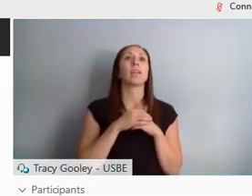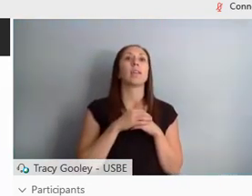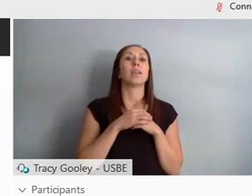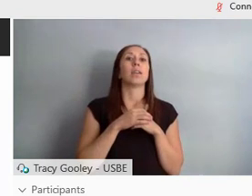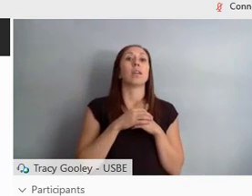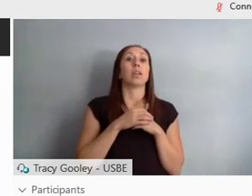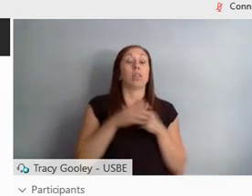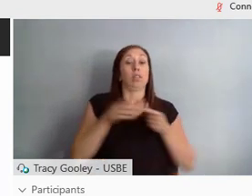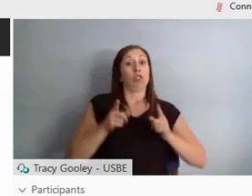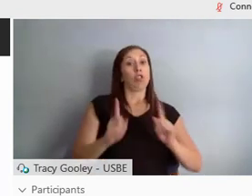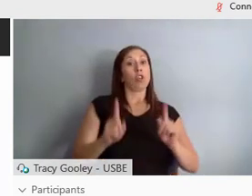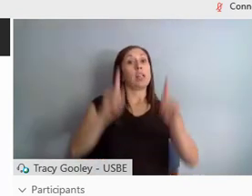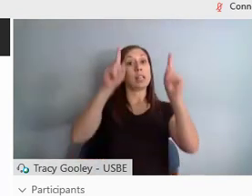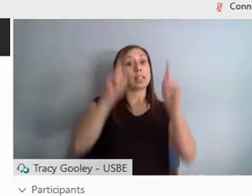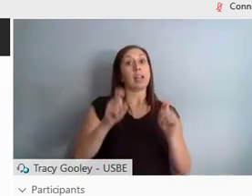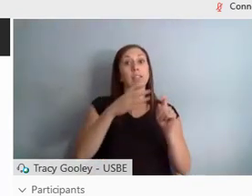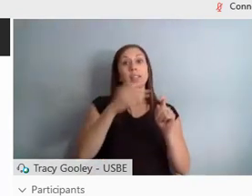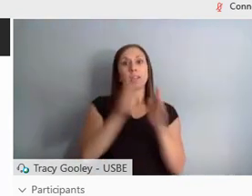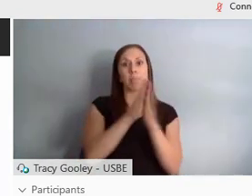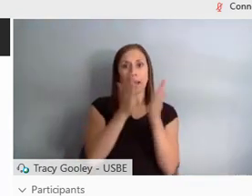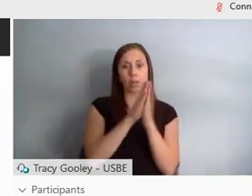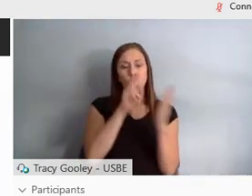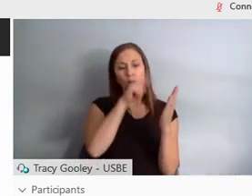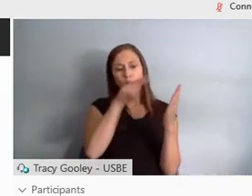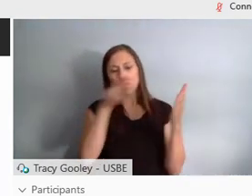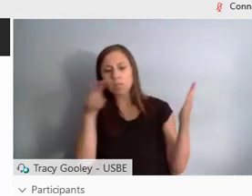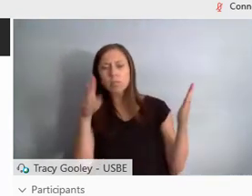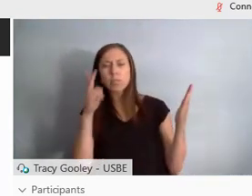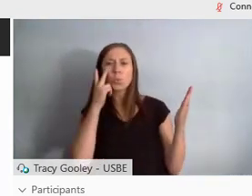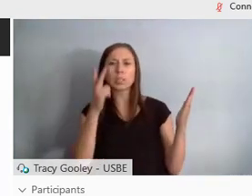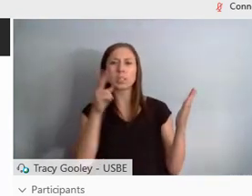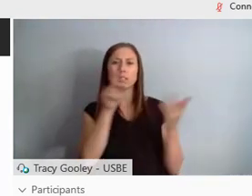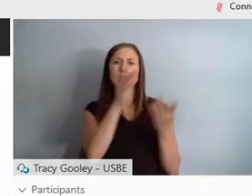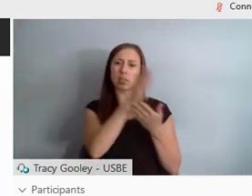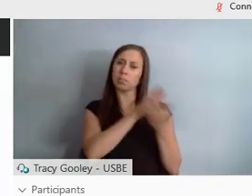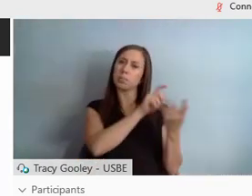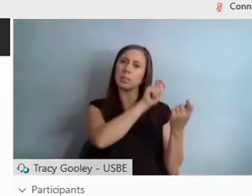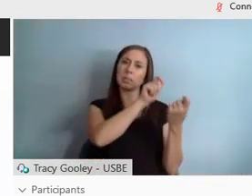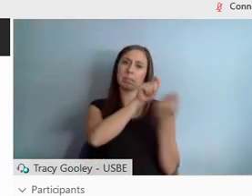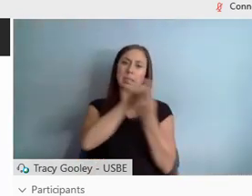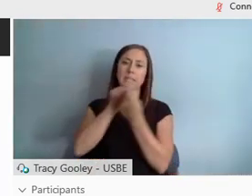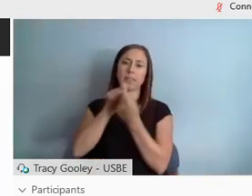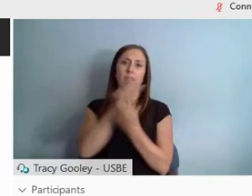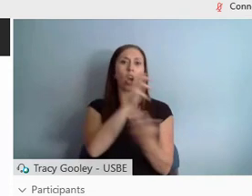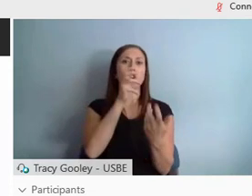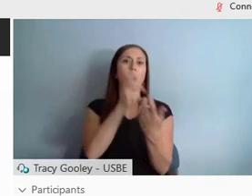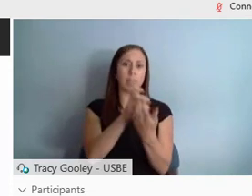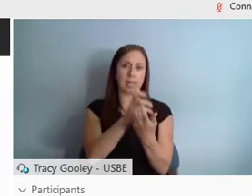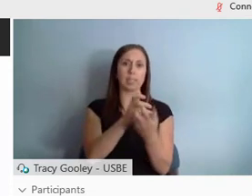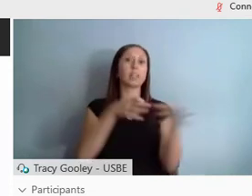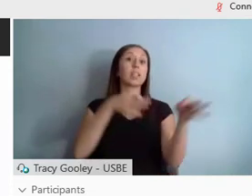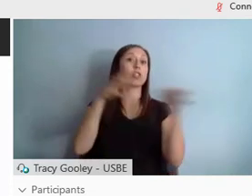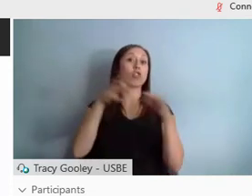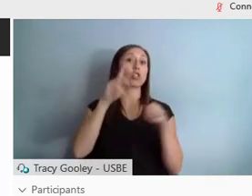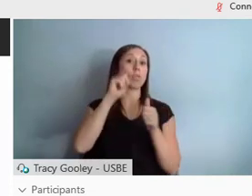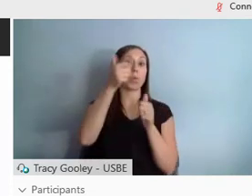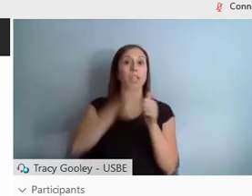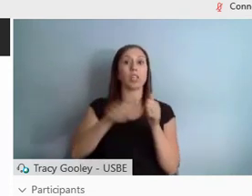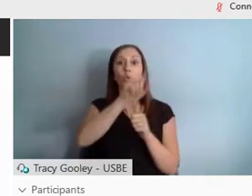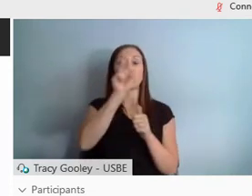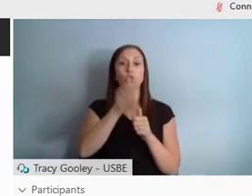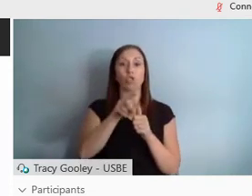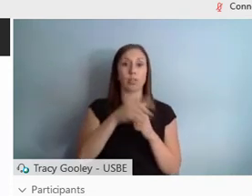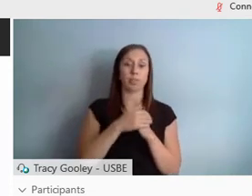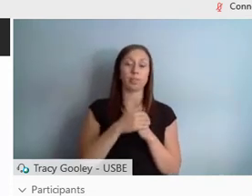Throughout the test administration manual, you'll also notice that there are some specific accommodated instructions for each